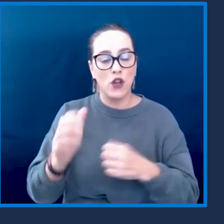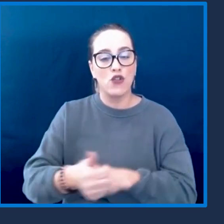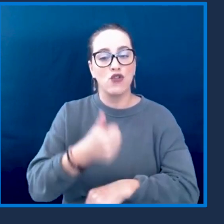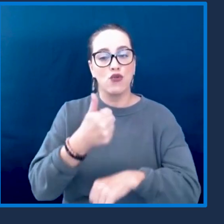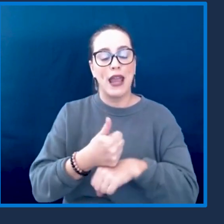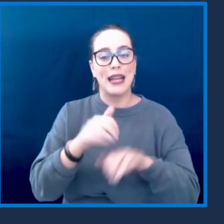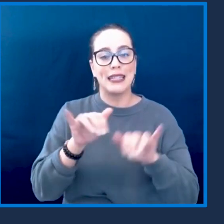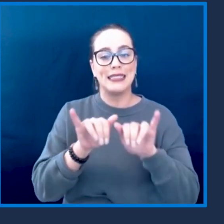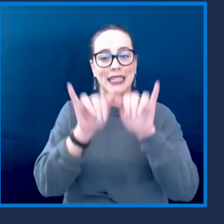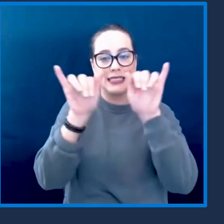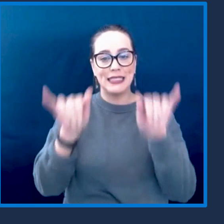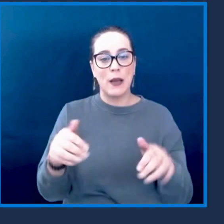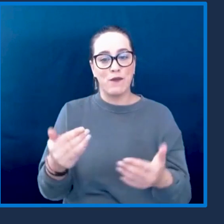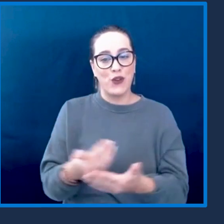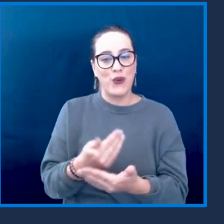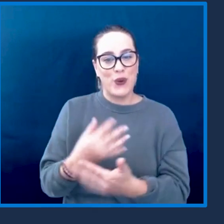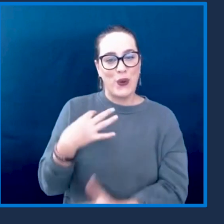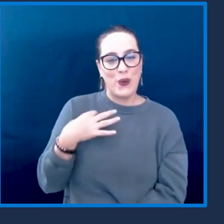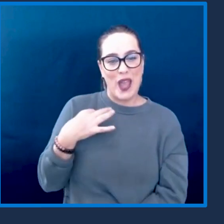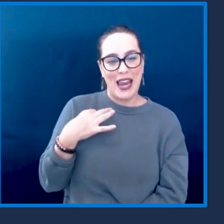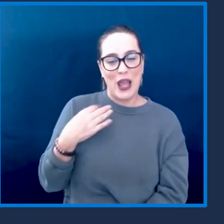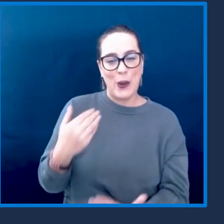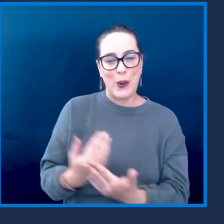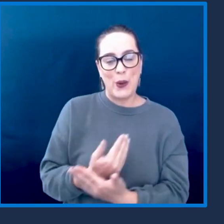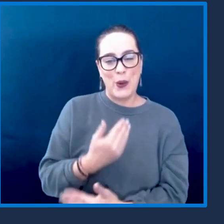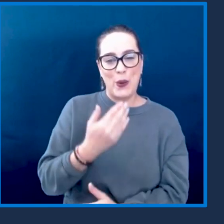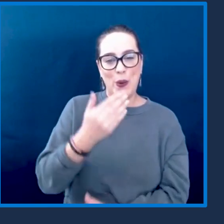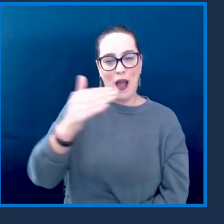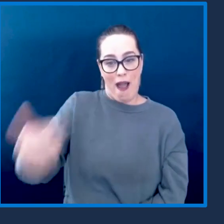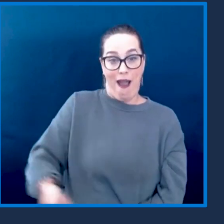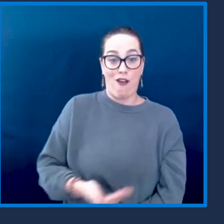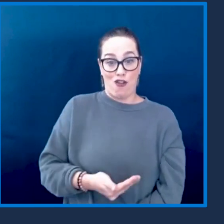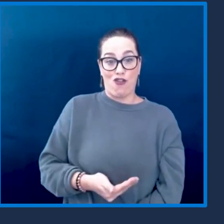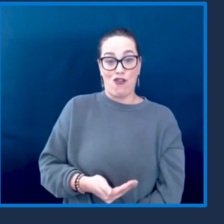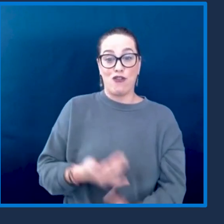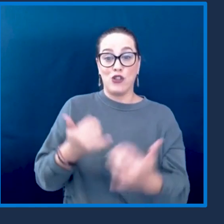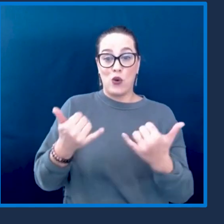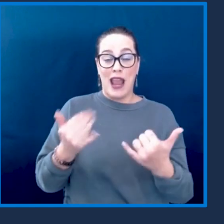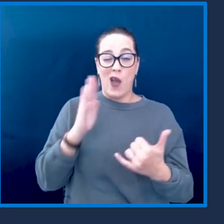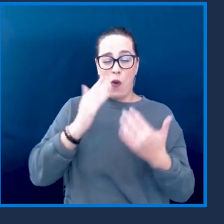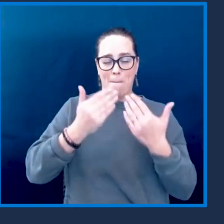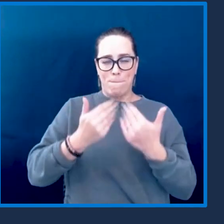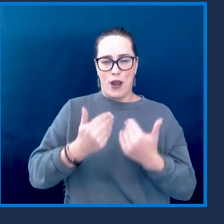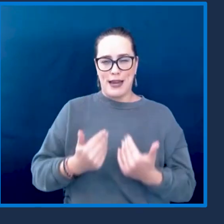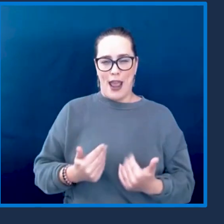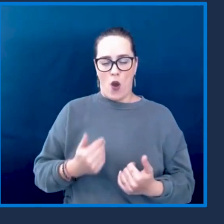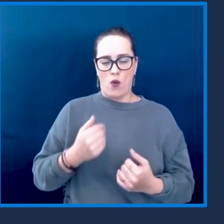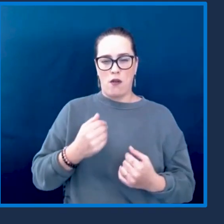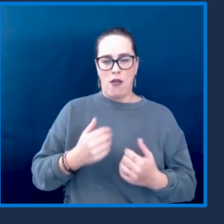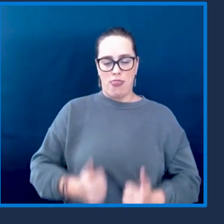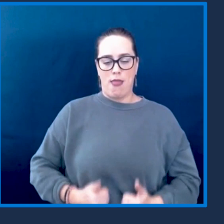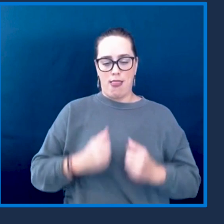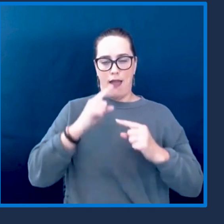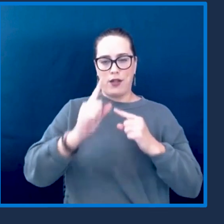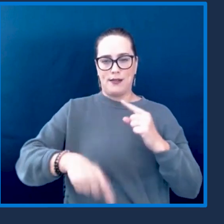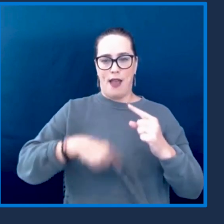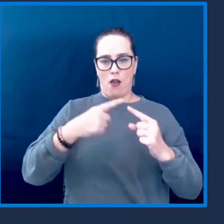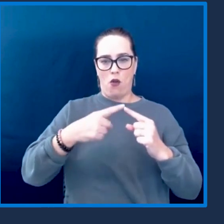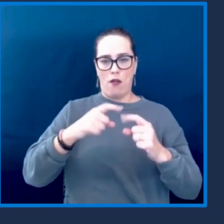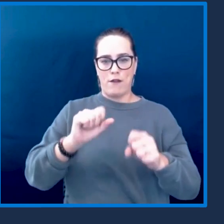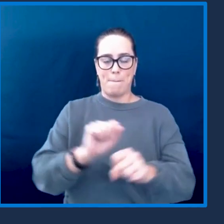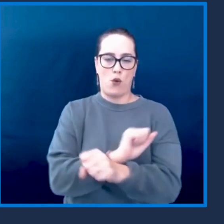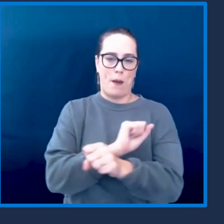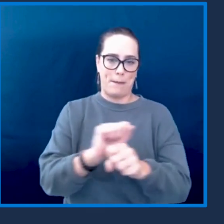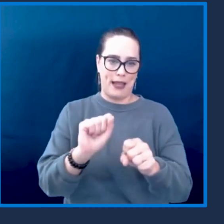employees. So let's start by breaking this down into the life cycle of employment. During the interview process, we